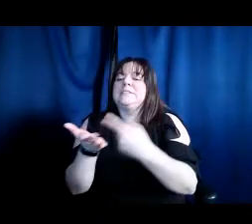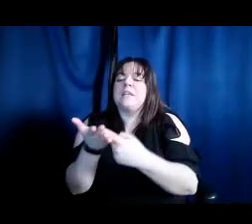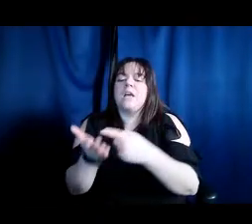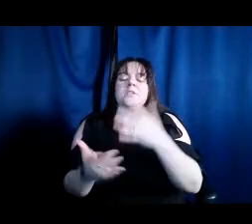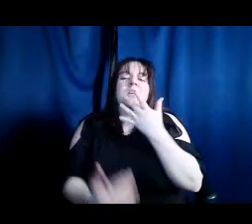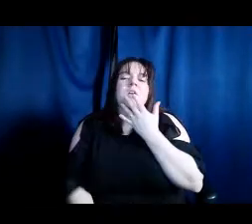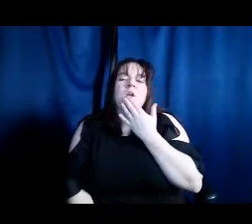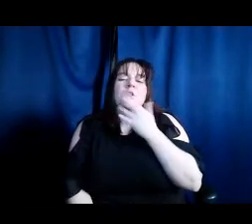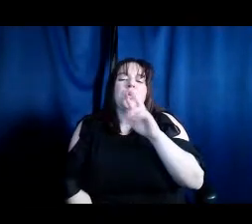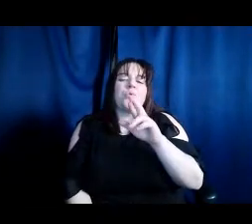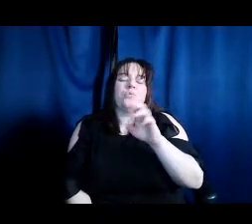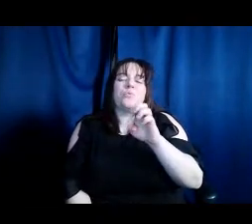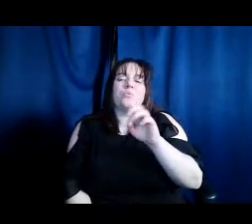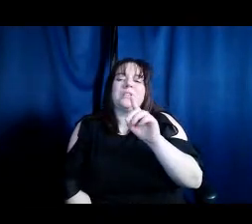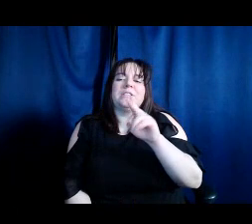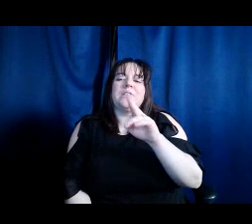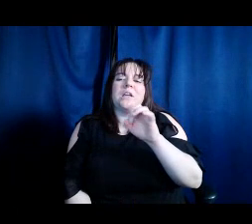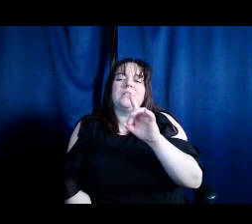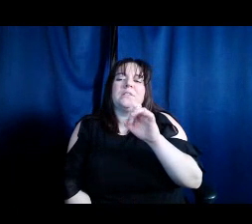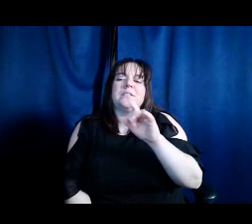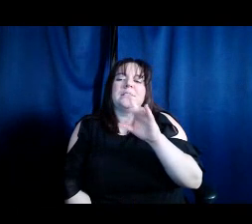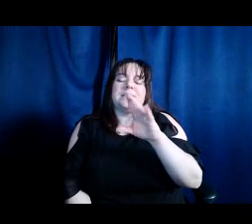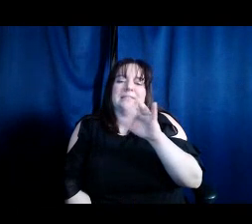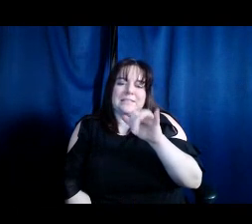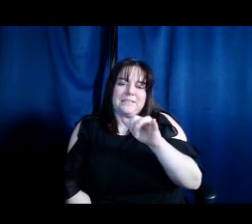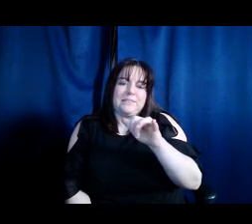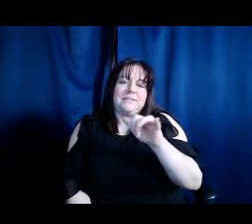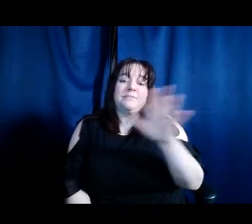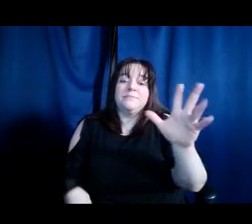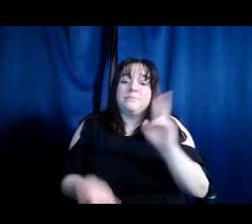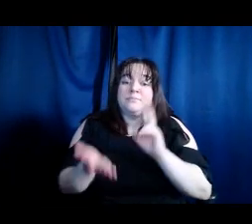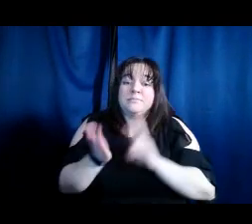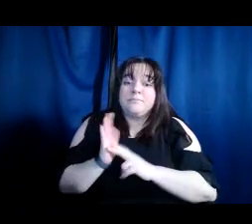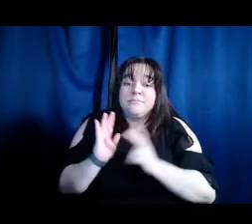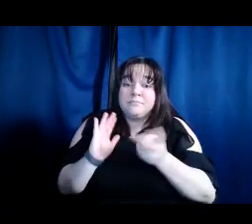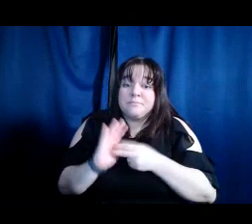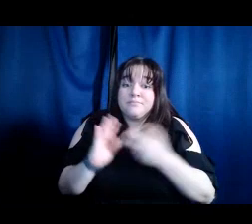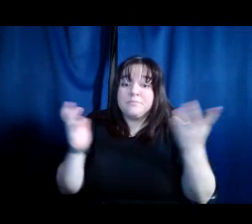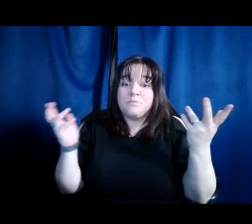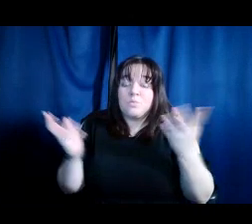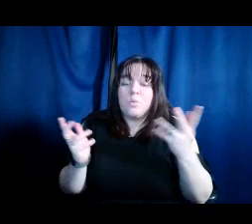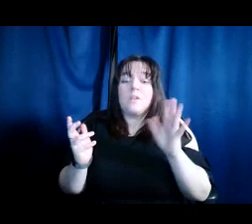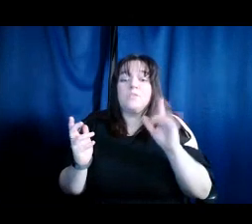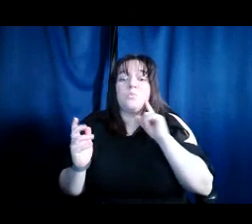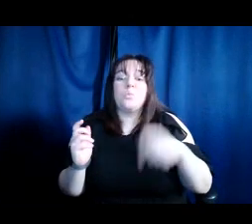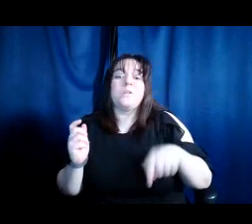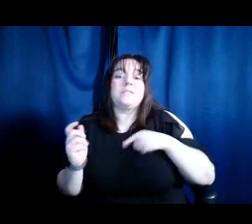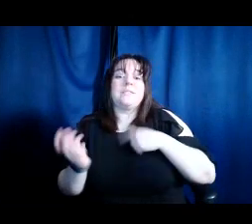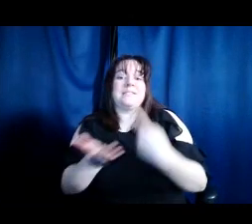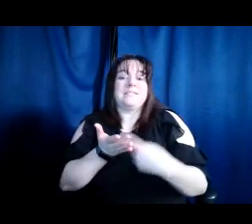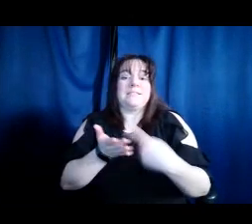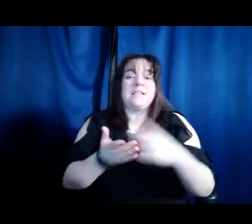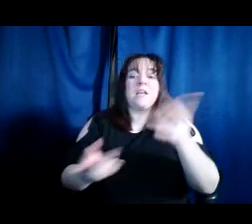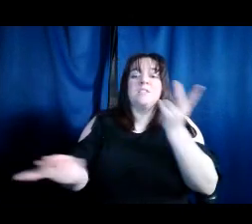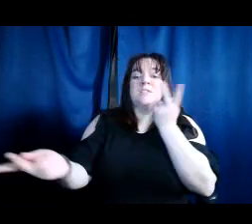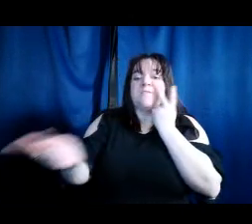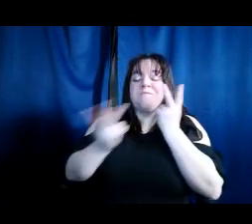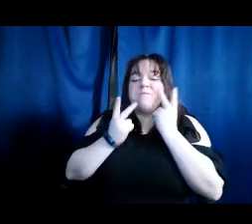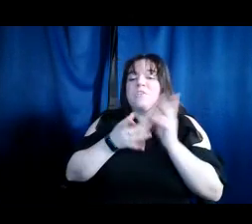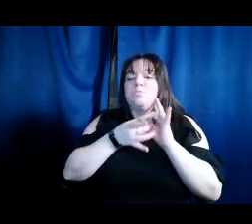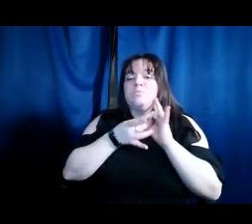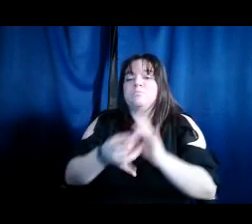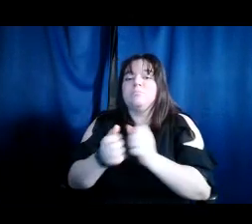visual attributes in addition to color to relay information. This slide shows the wish list page using only